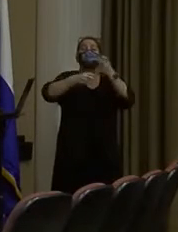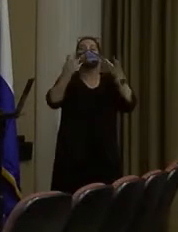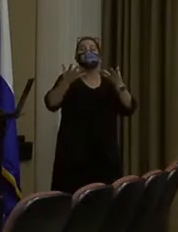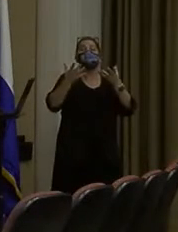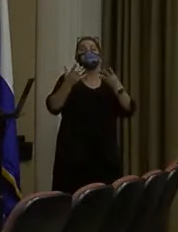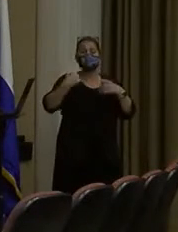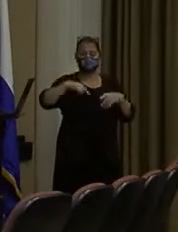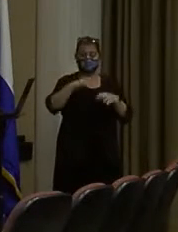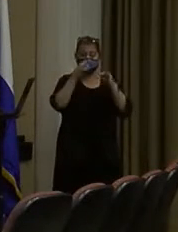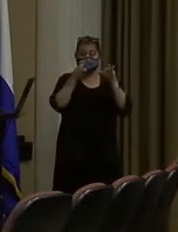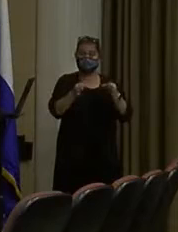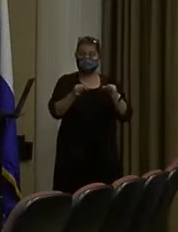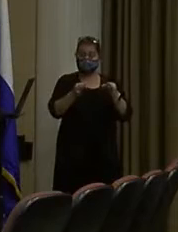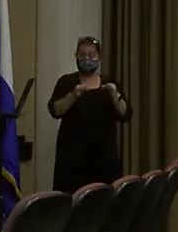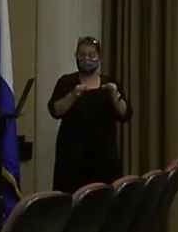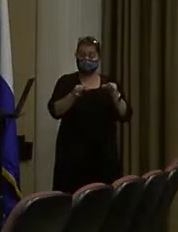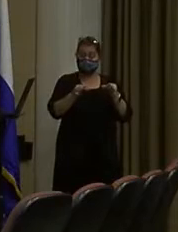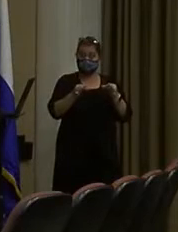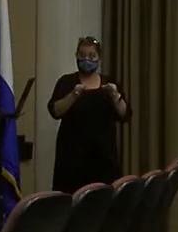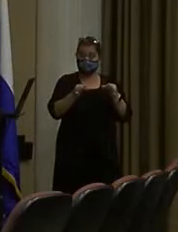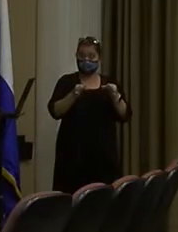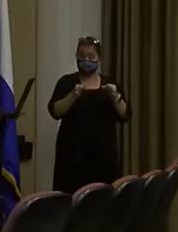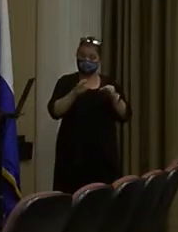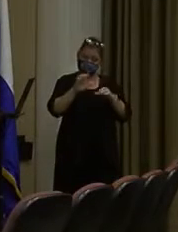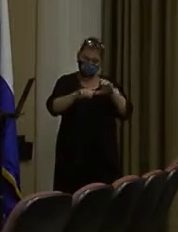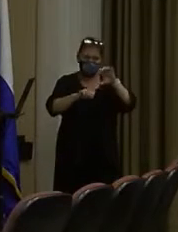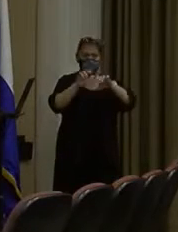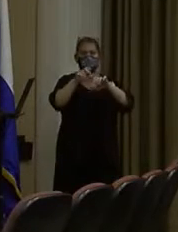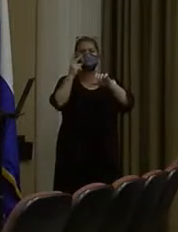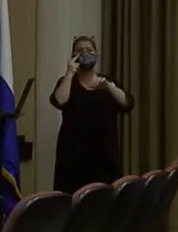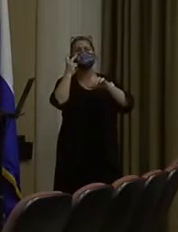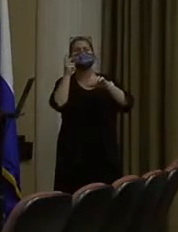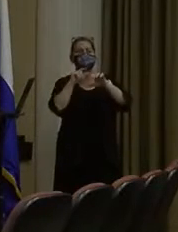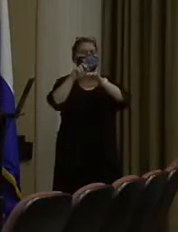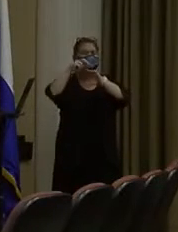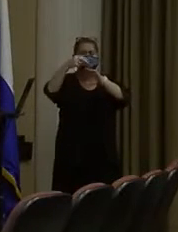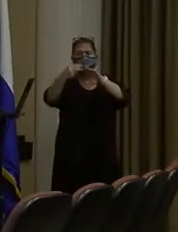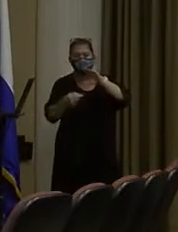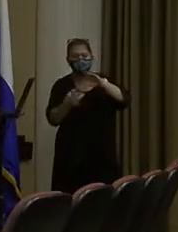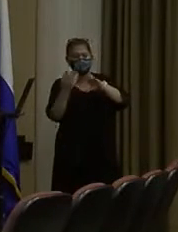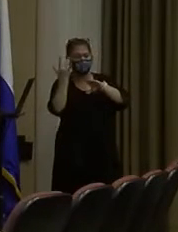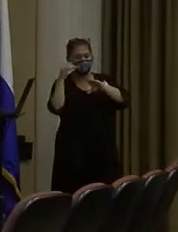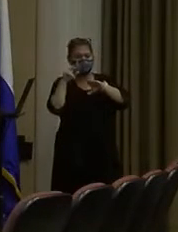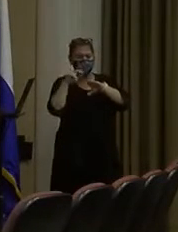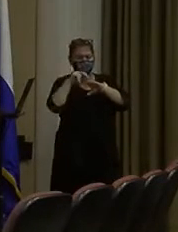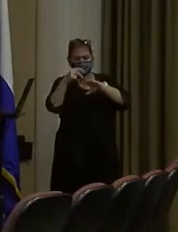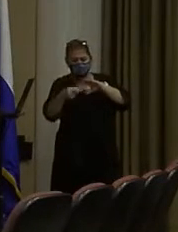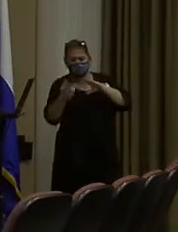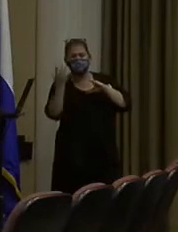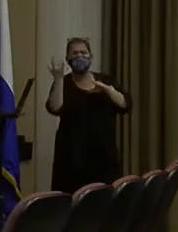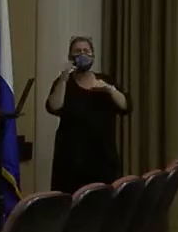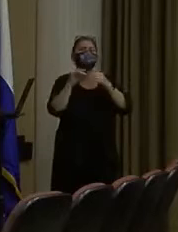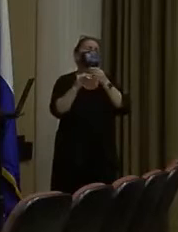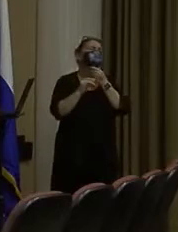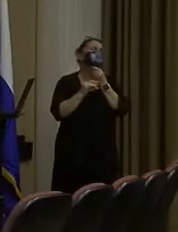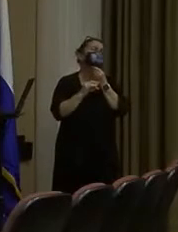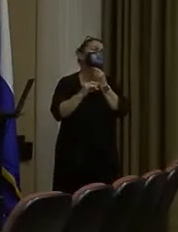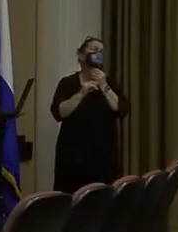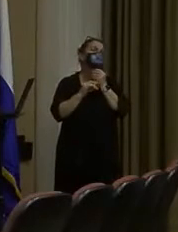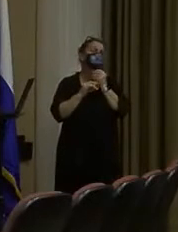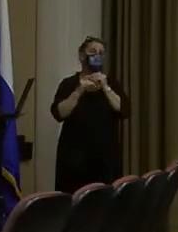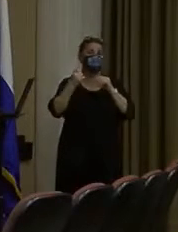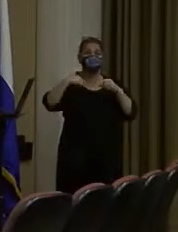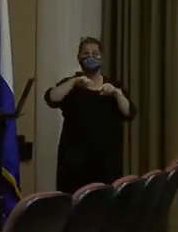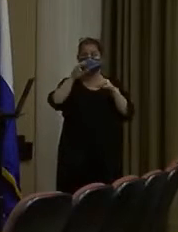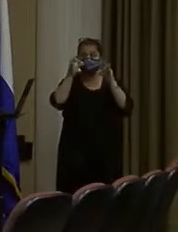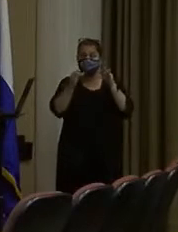we decide to climb up this cliff to see what's really resulting in this stuff. And